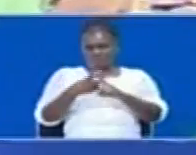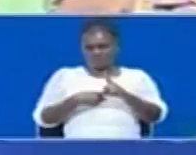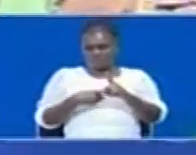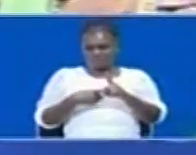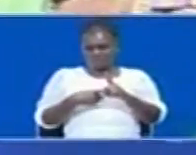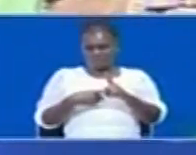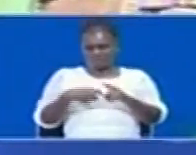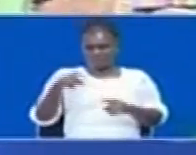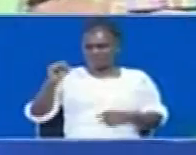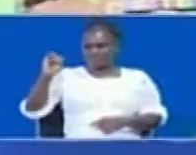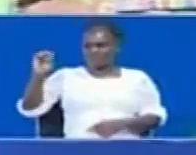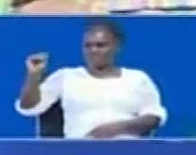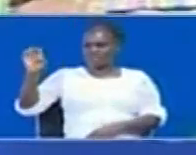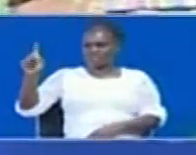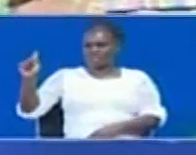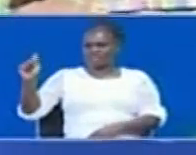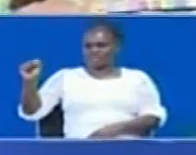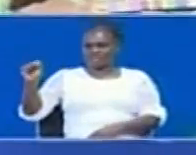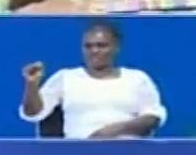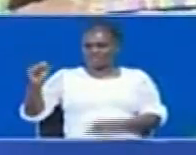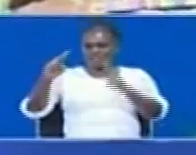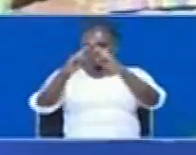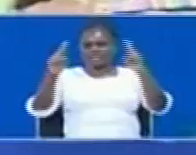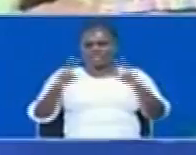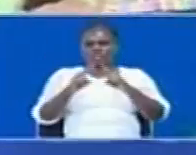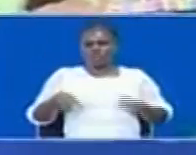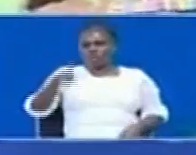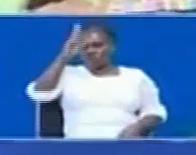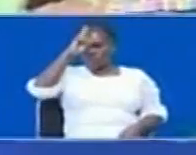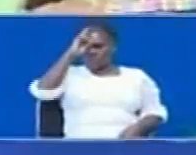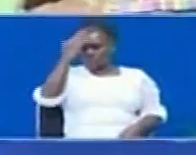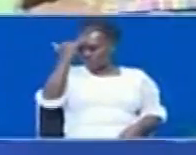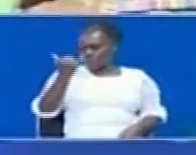Seychelles, who are wanted by Interpol